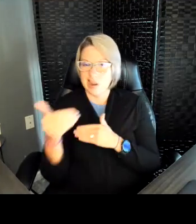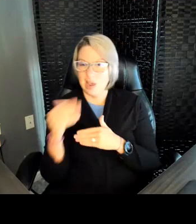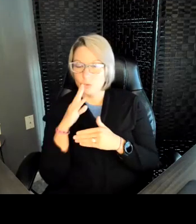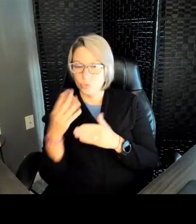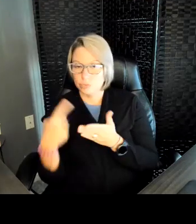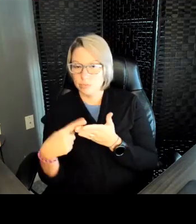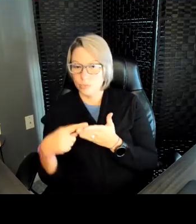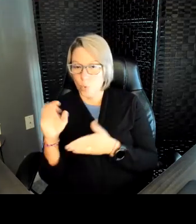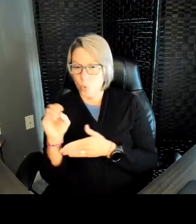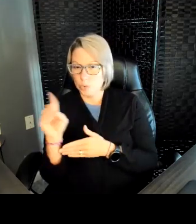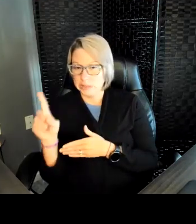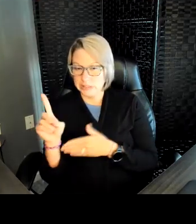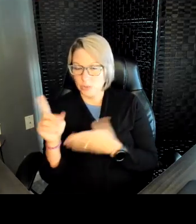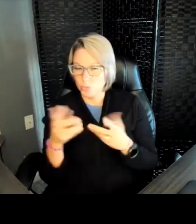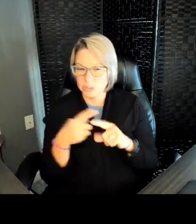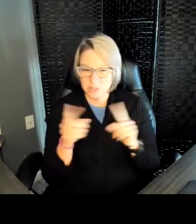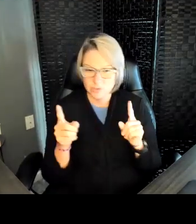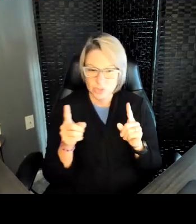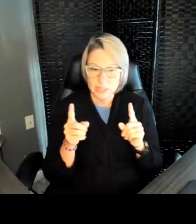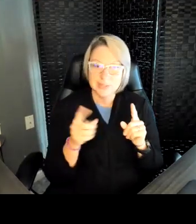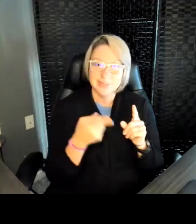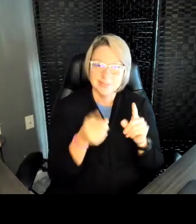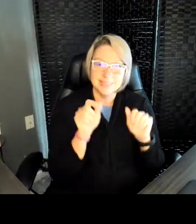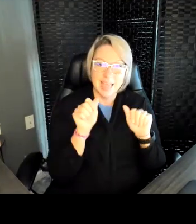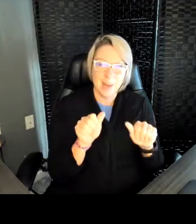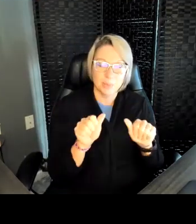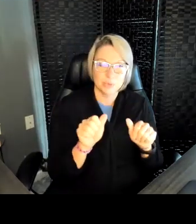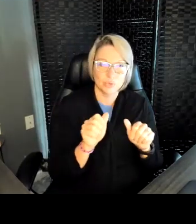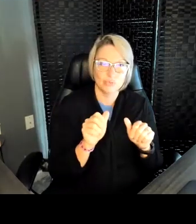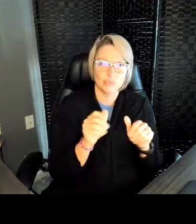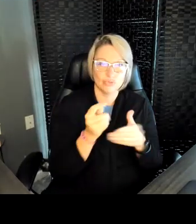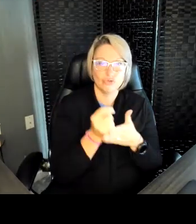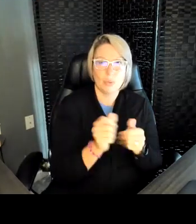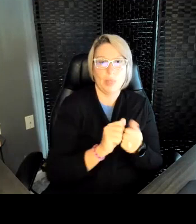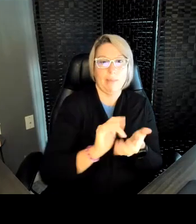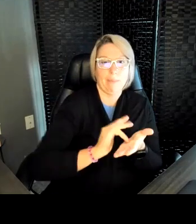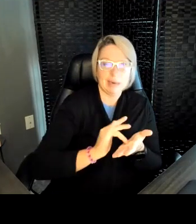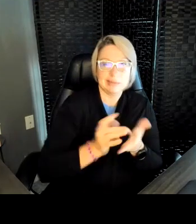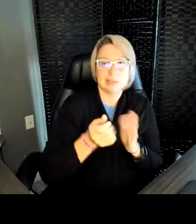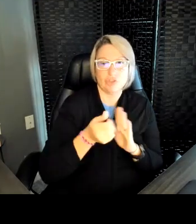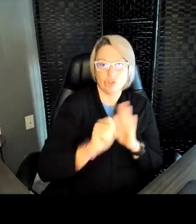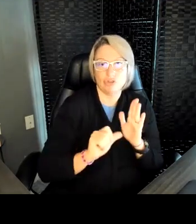big difference is that capacity to do medicine from surgery.